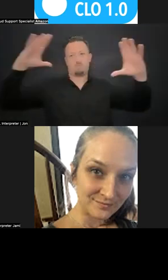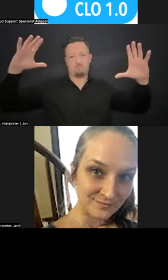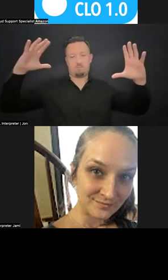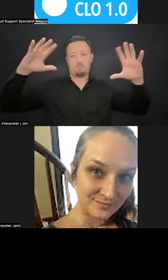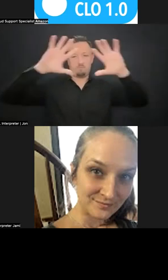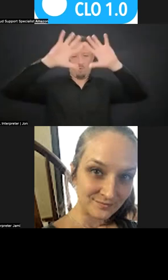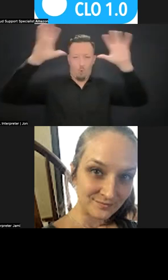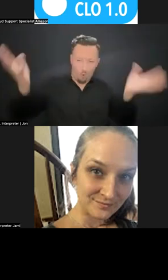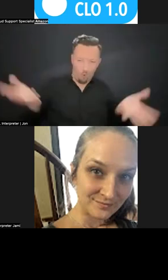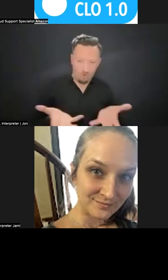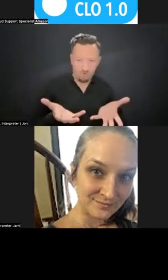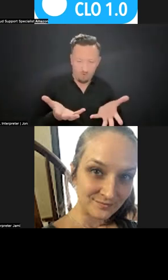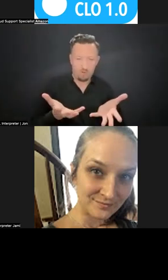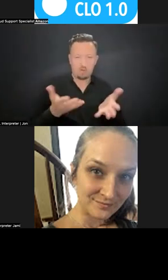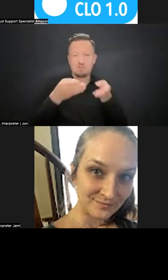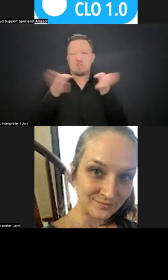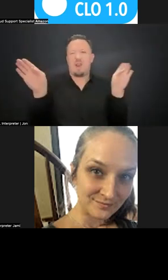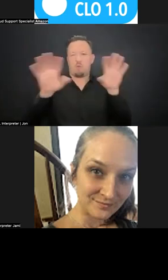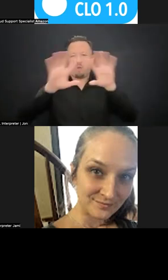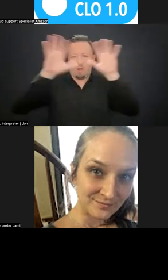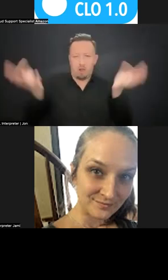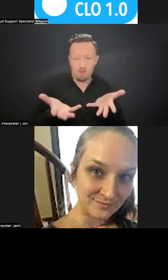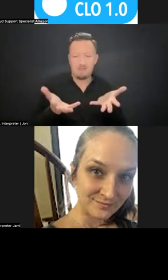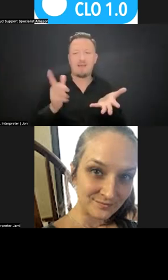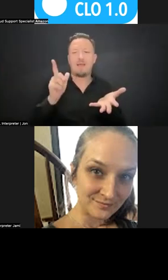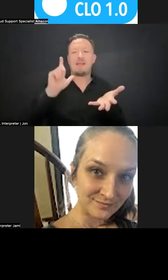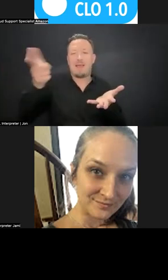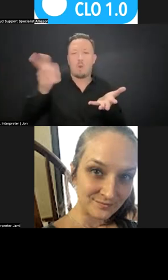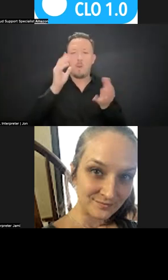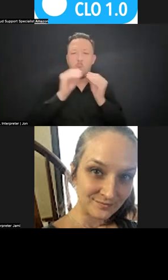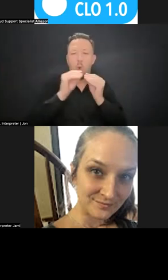individual components of this. So